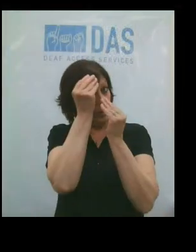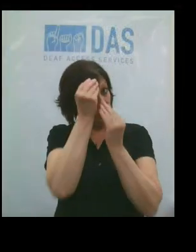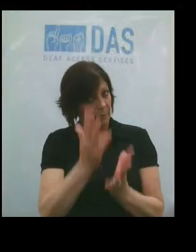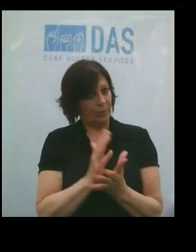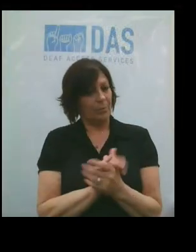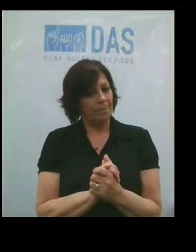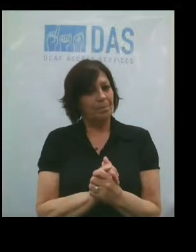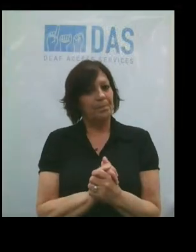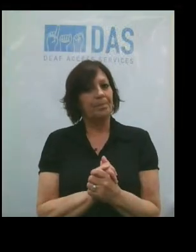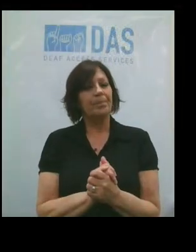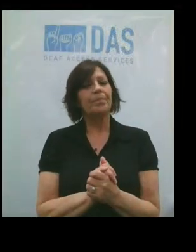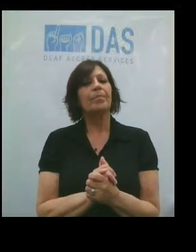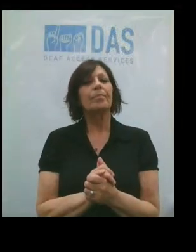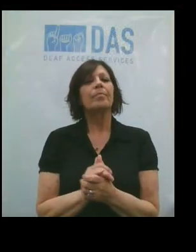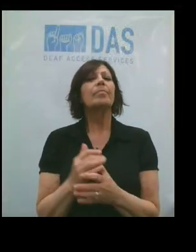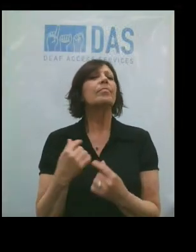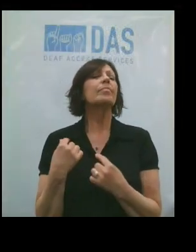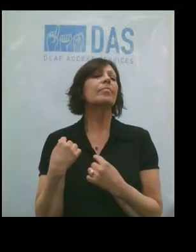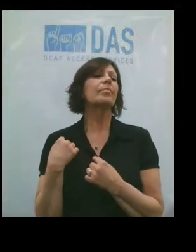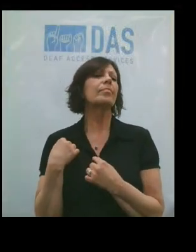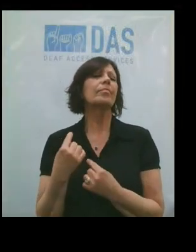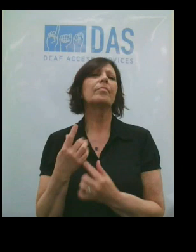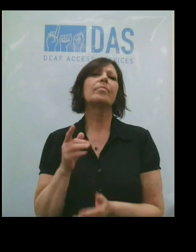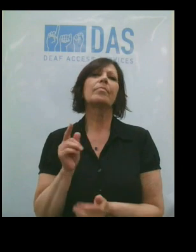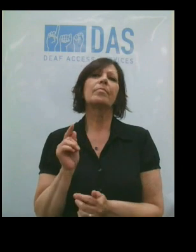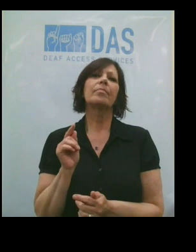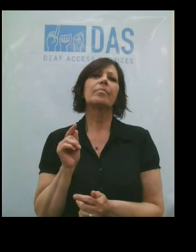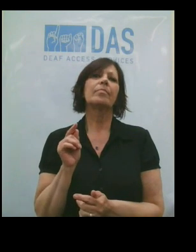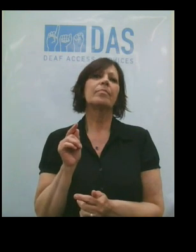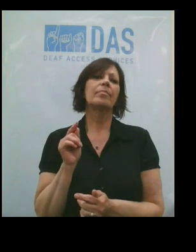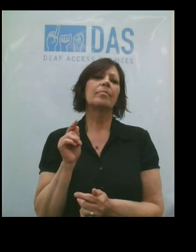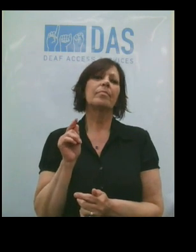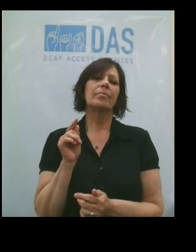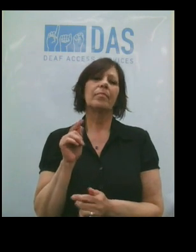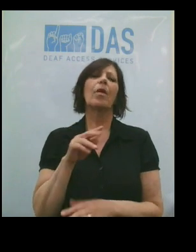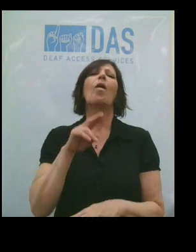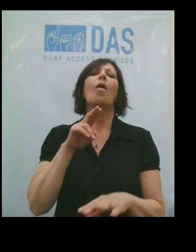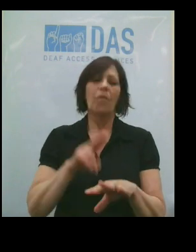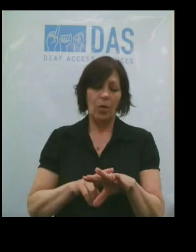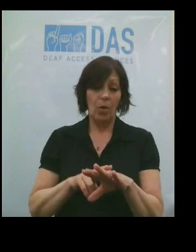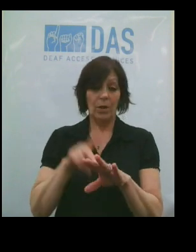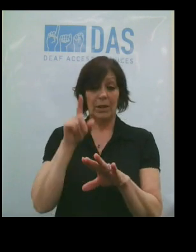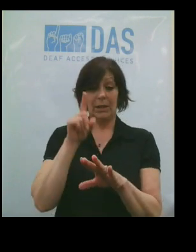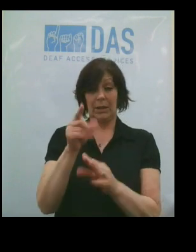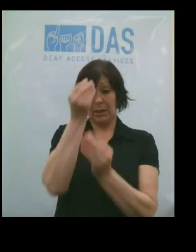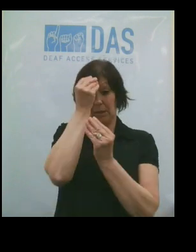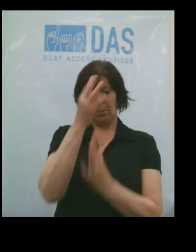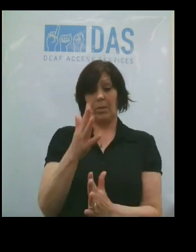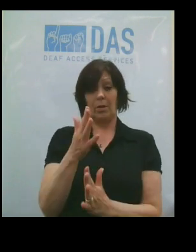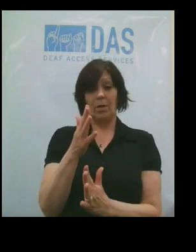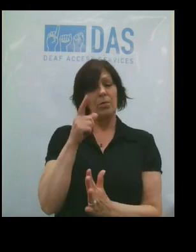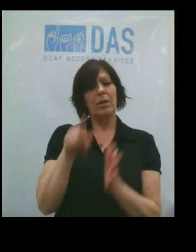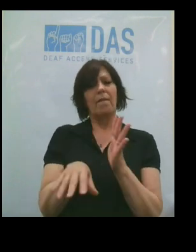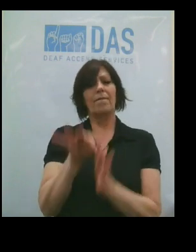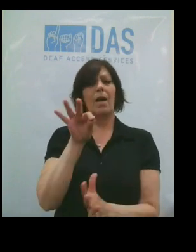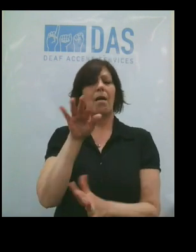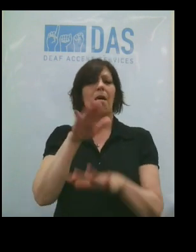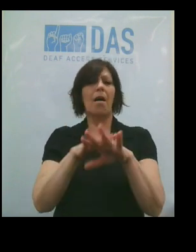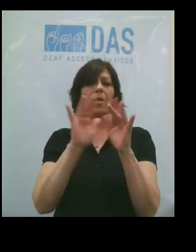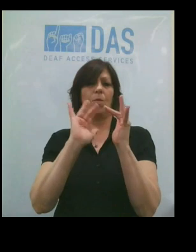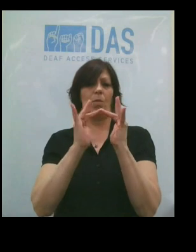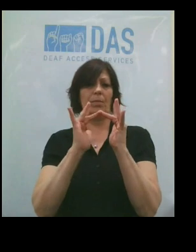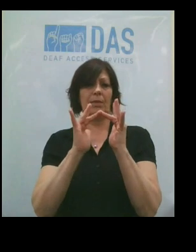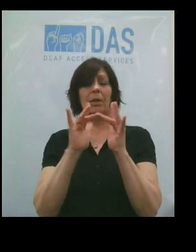from it. As always, there are provisos that the latest information can often be found on our website